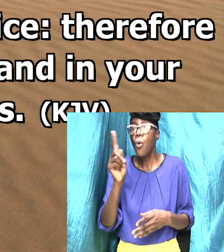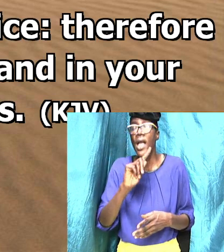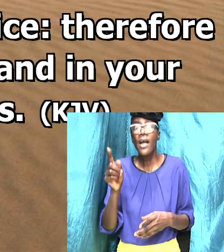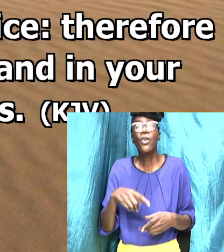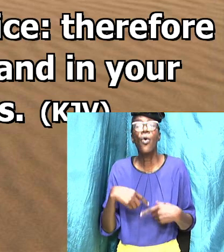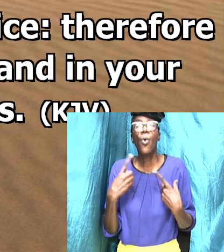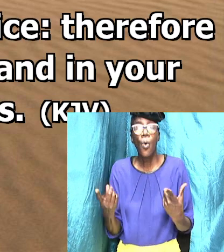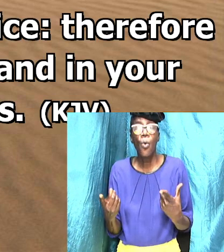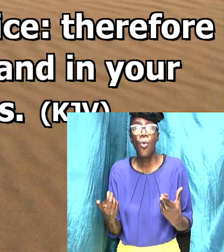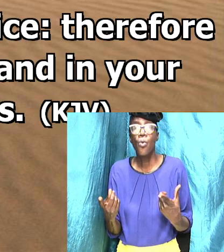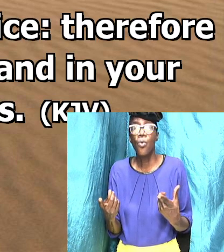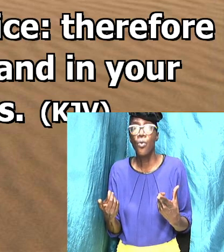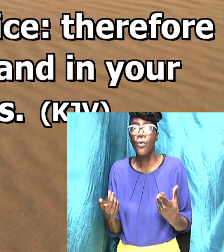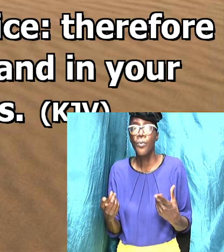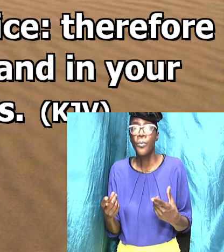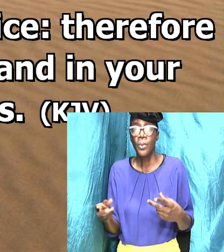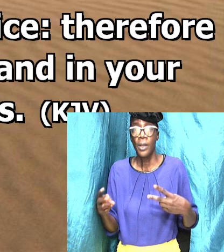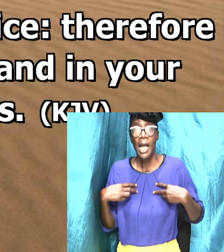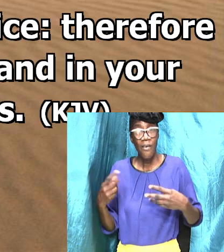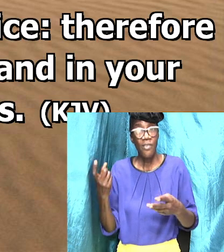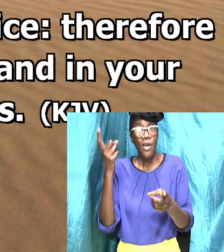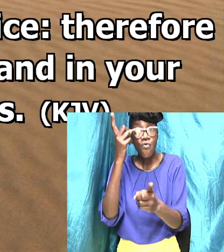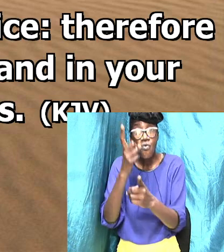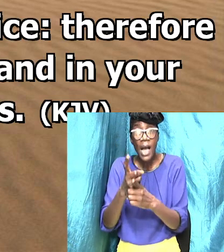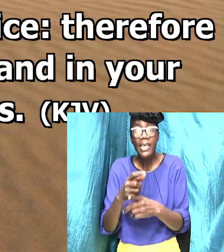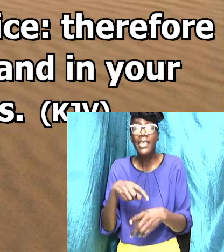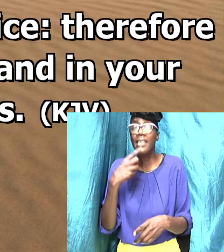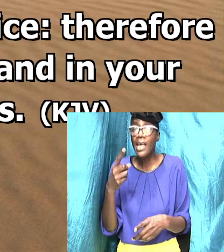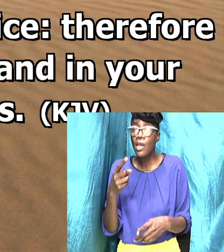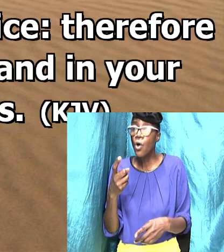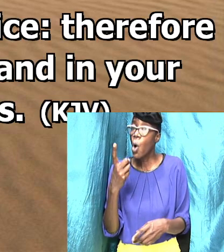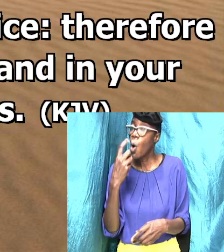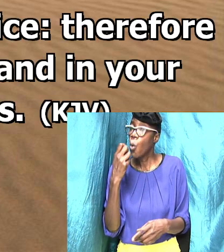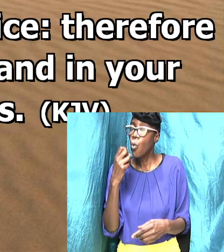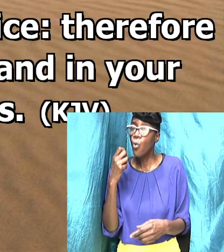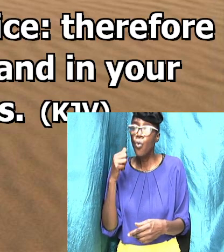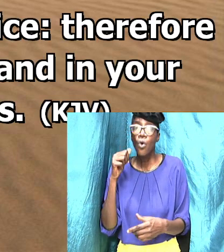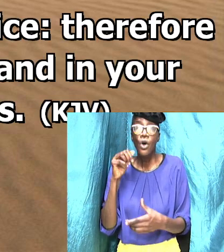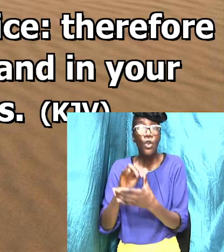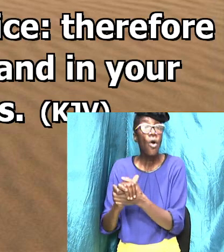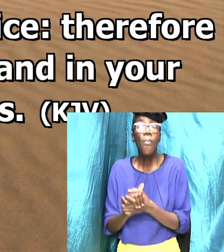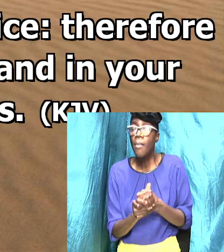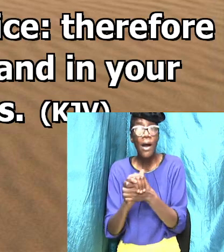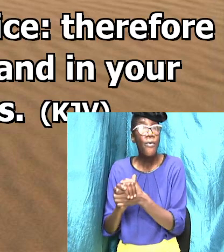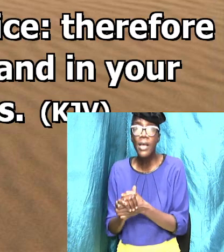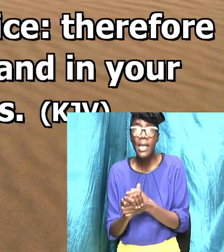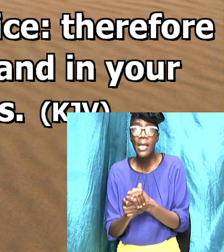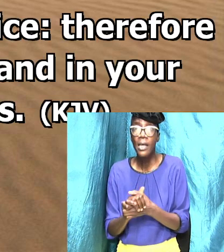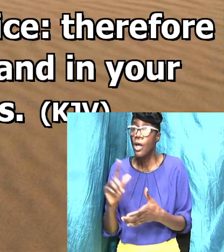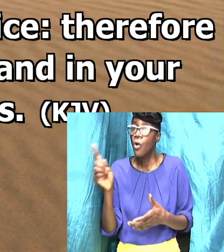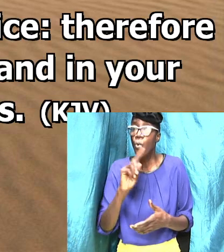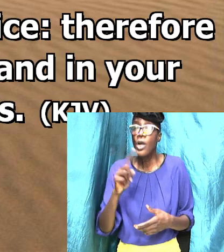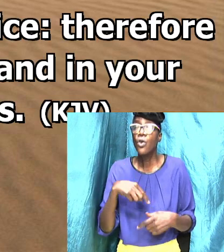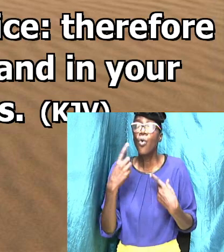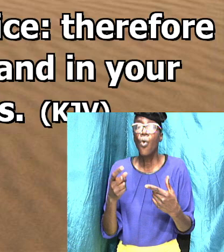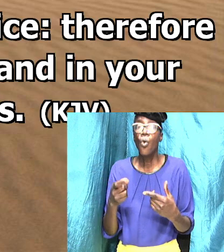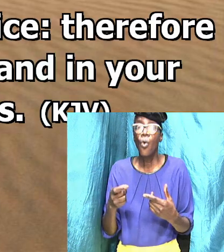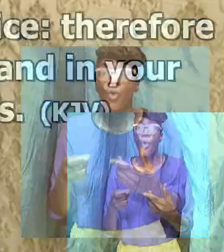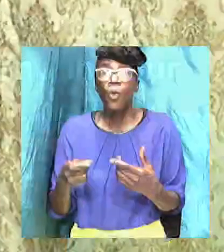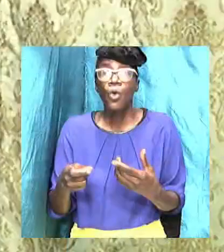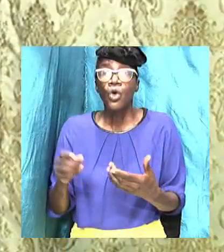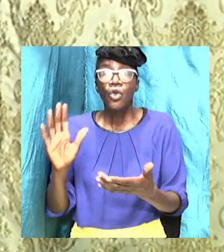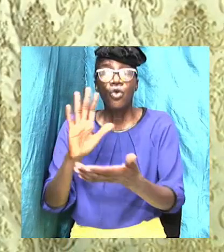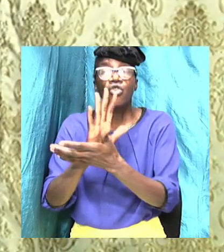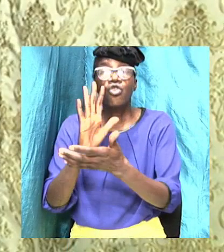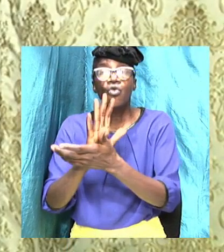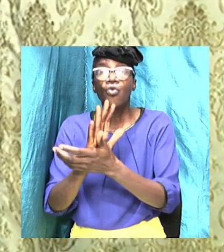go. He has the right to tell us who to marry to. He has the right to tell us where to go to school. He has the